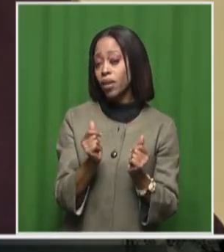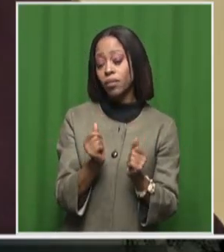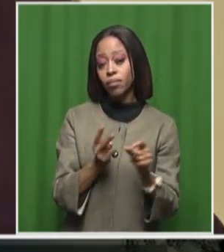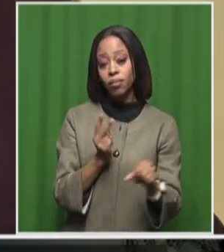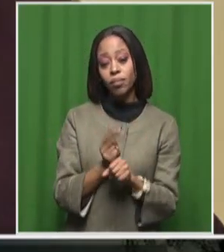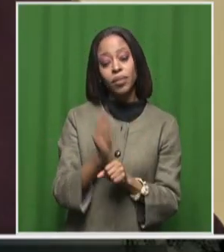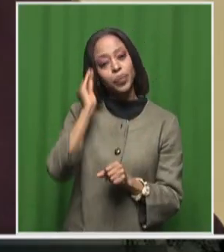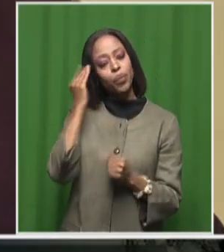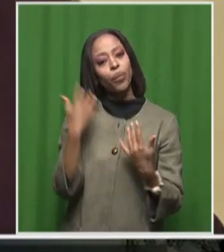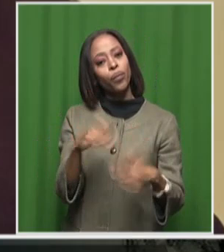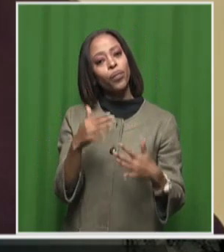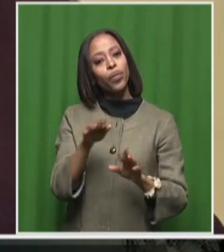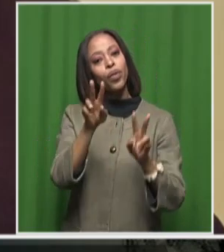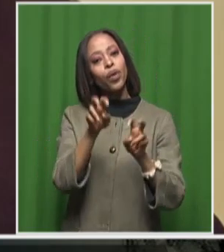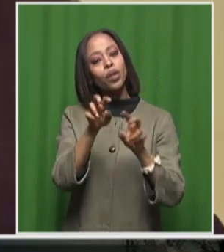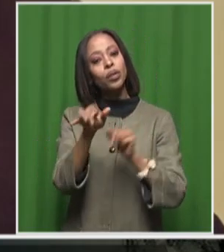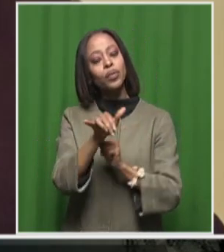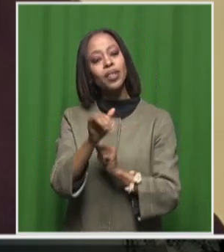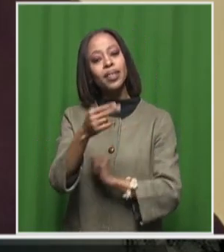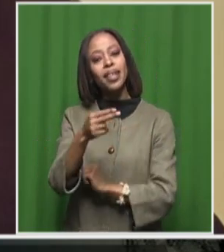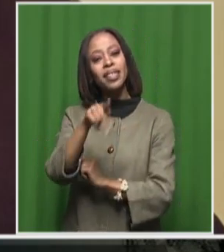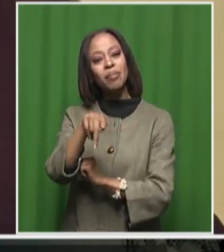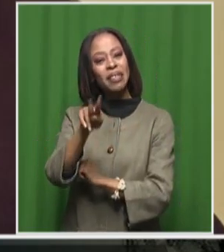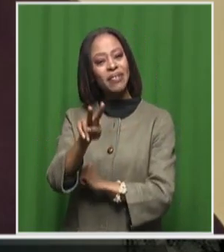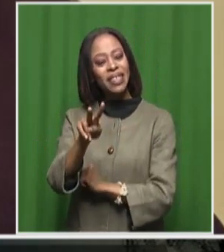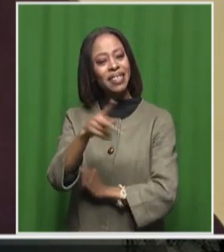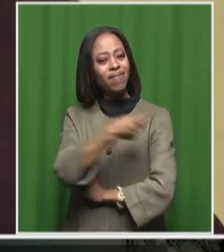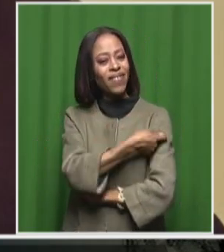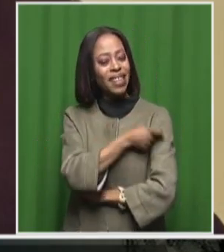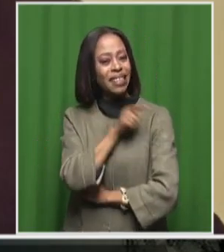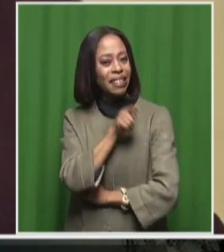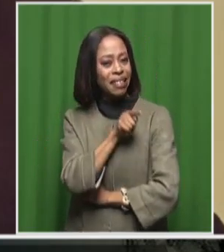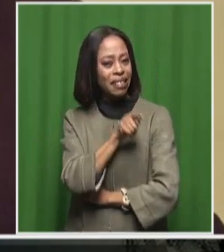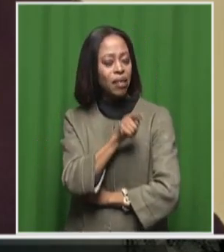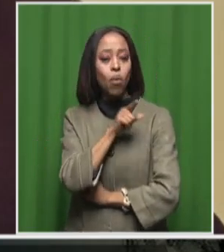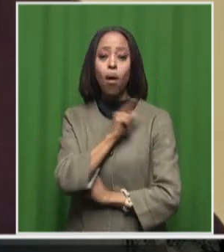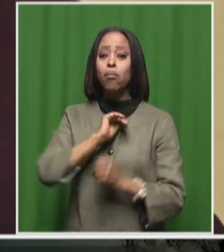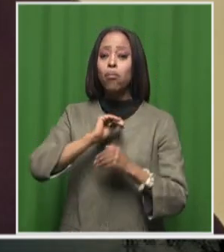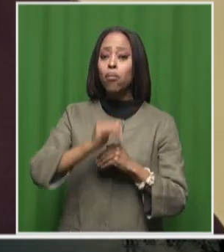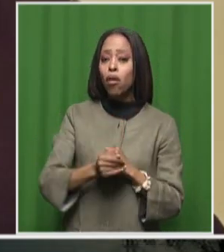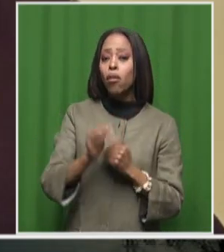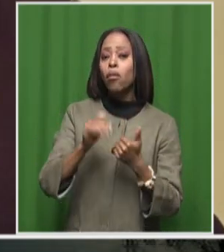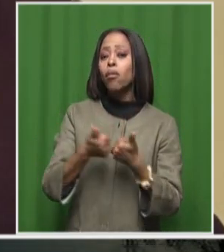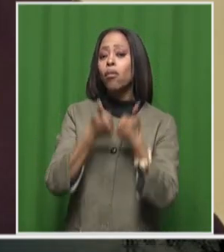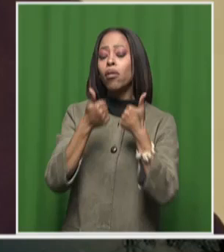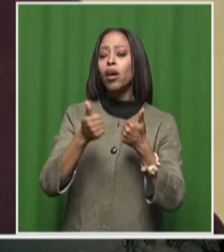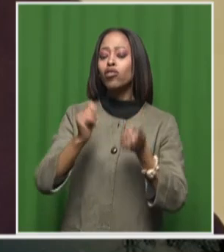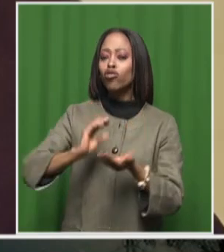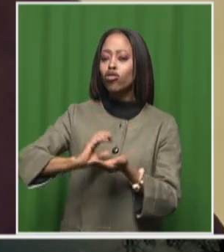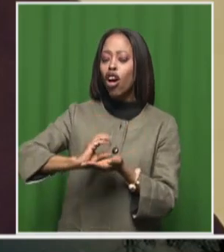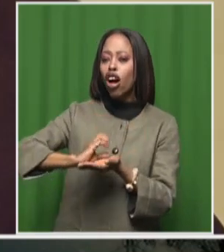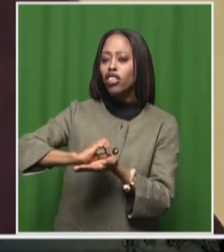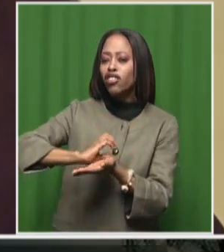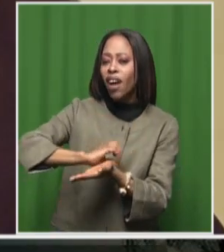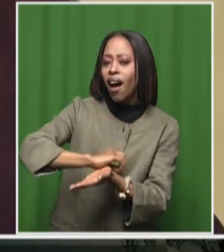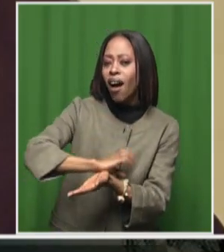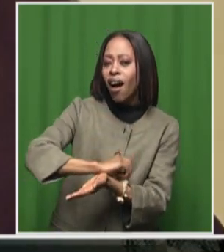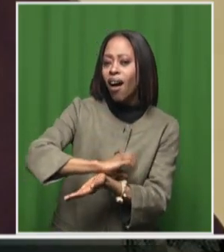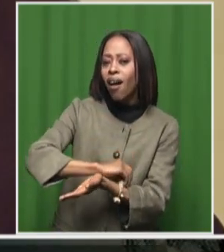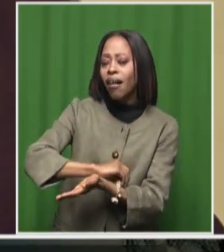that really interests me as well is the HPV vaccine. It provides protection against cervical cancer, and this is one